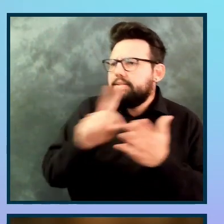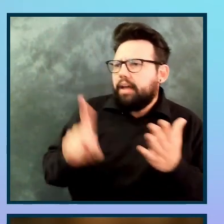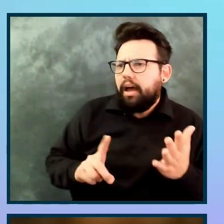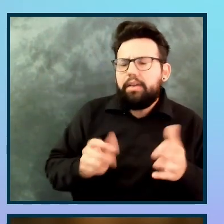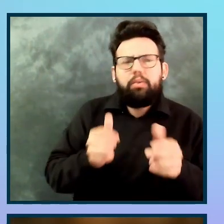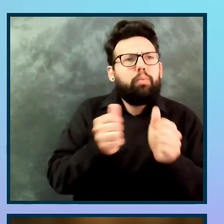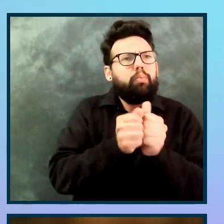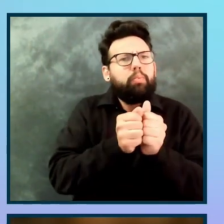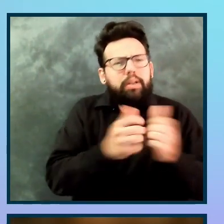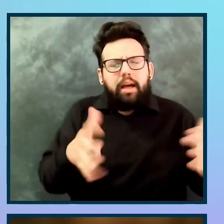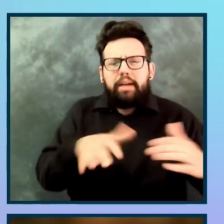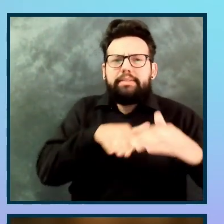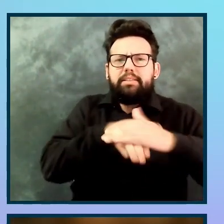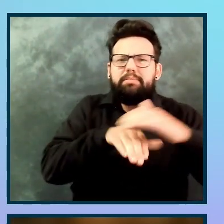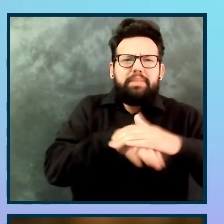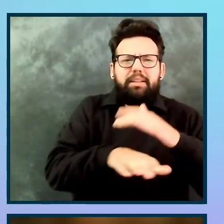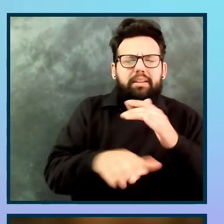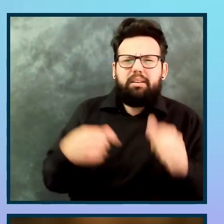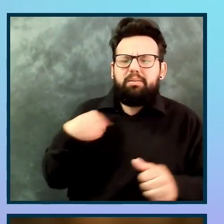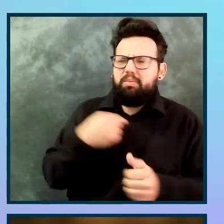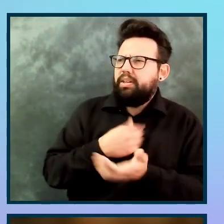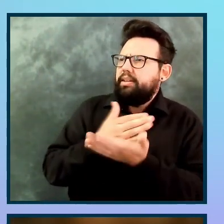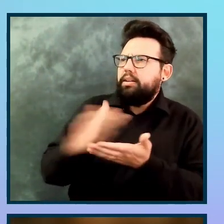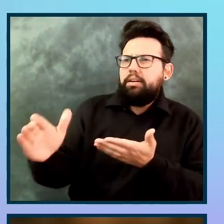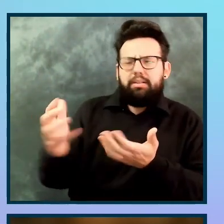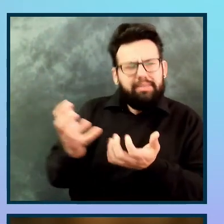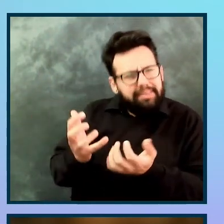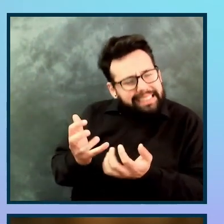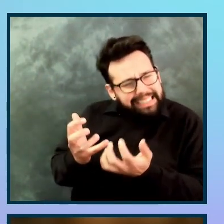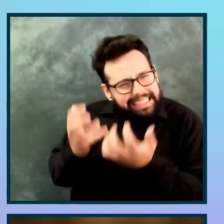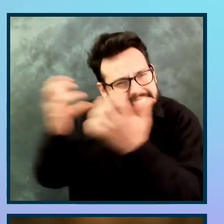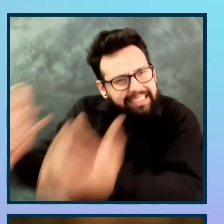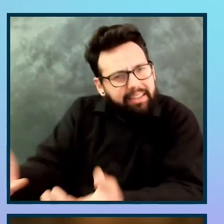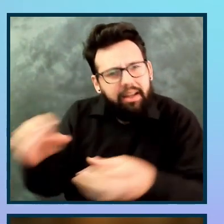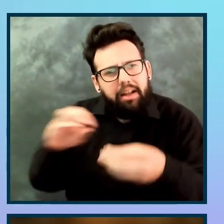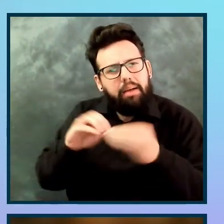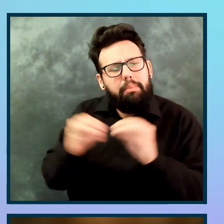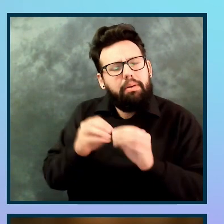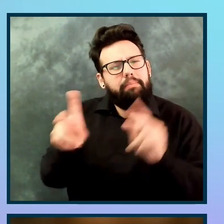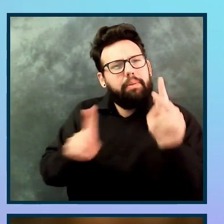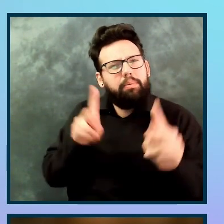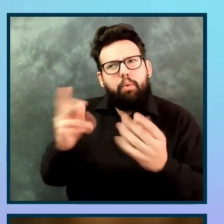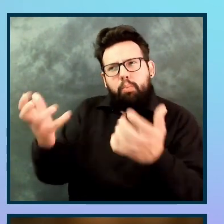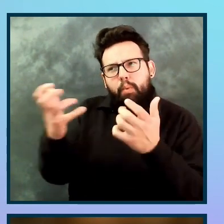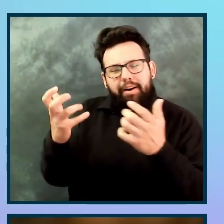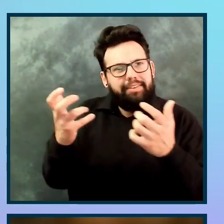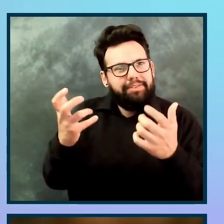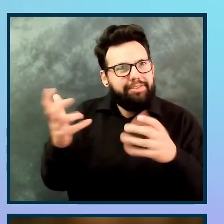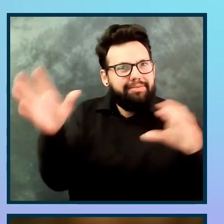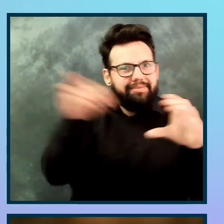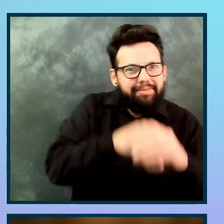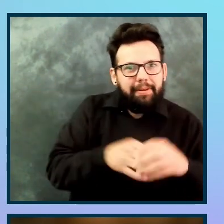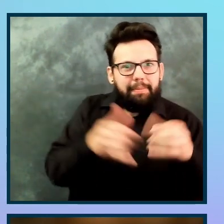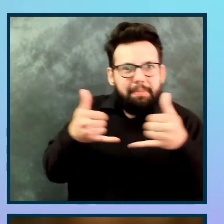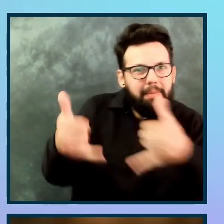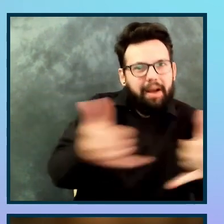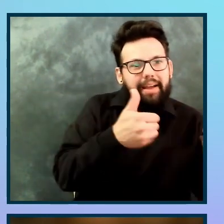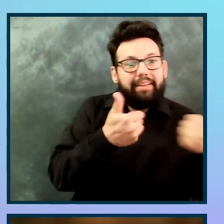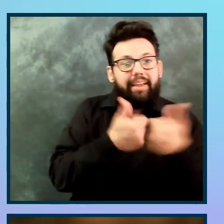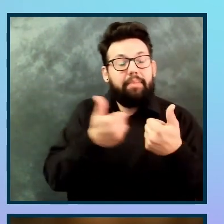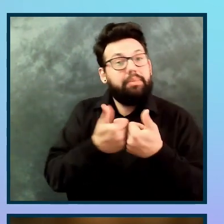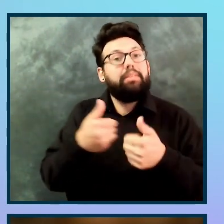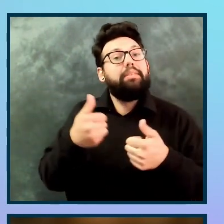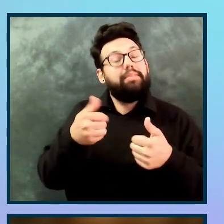a huge market of users or players who want to be able to access our games. These numbers come from the Accessibility